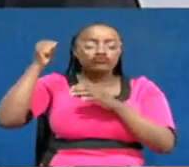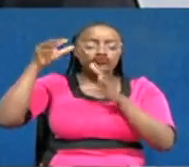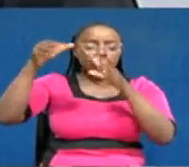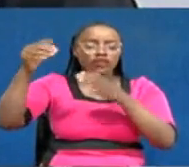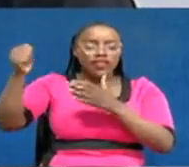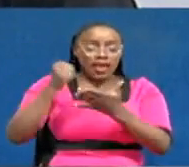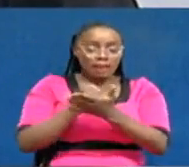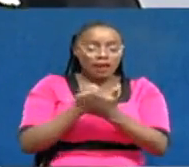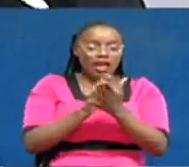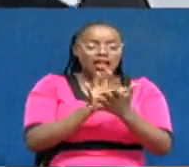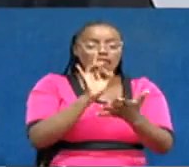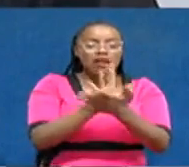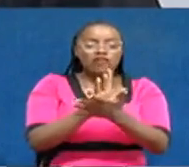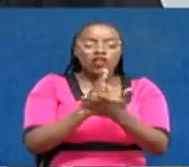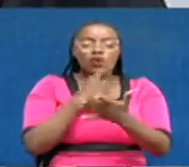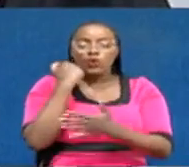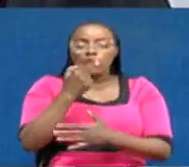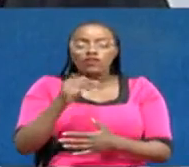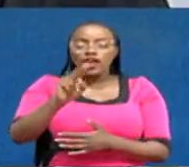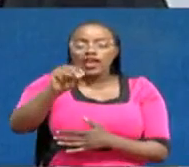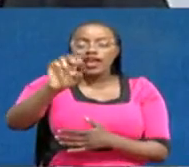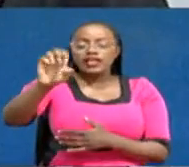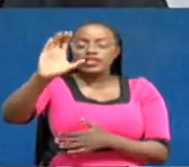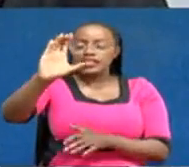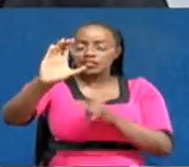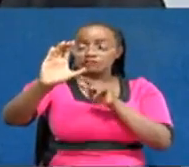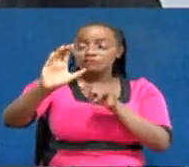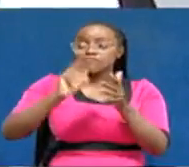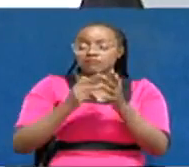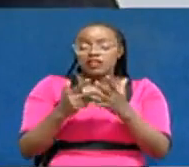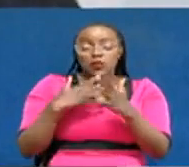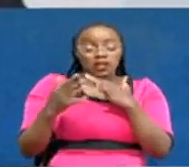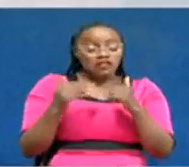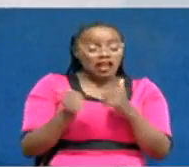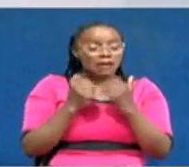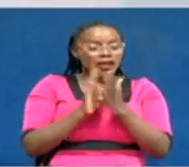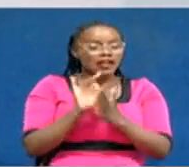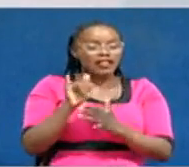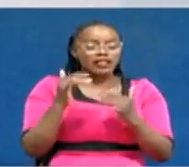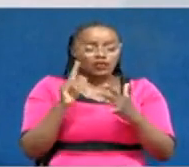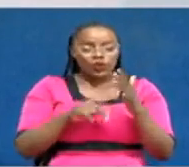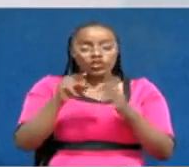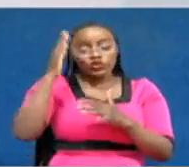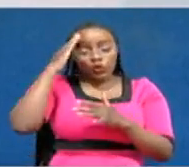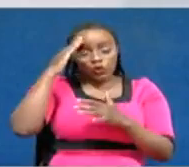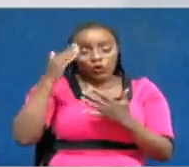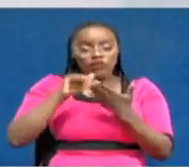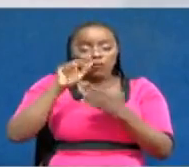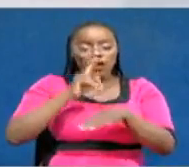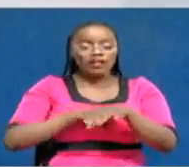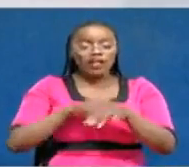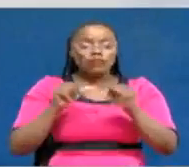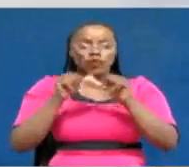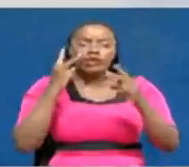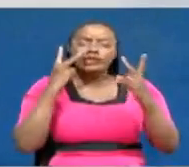hired and fired by the NEC. So that's what's happening, and that's now what you know, especially as we